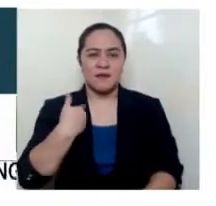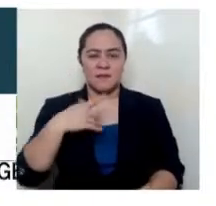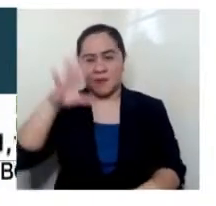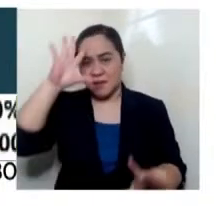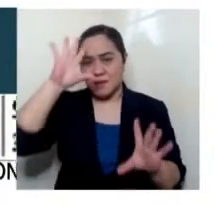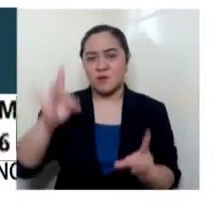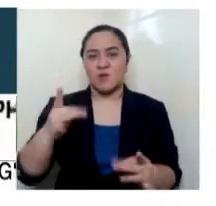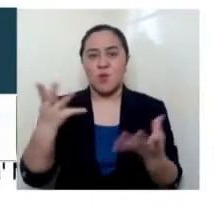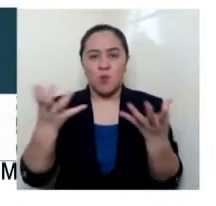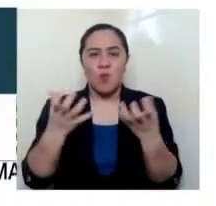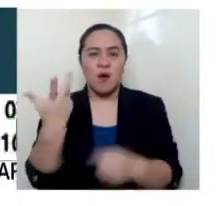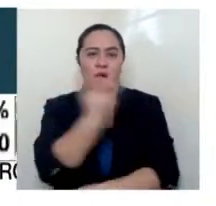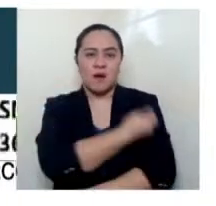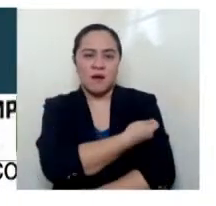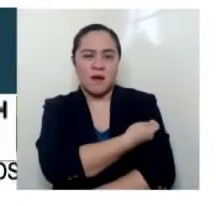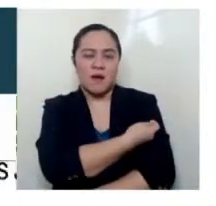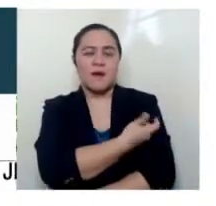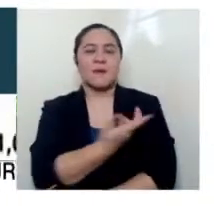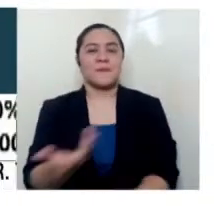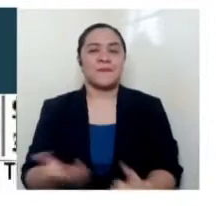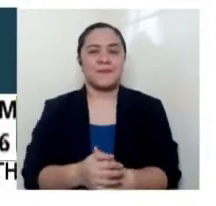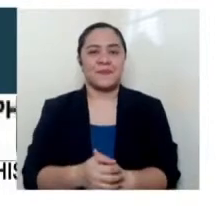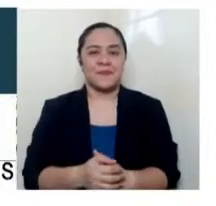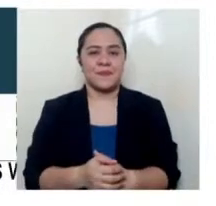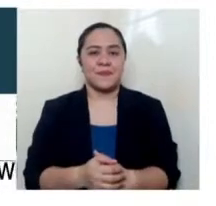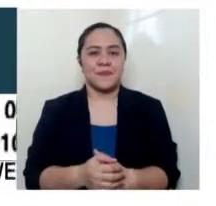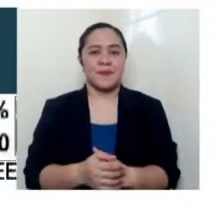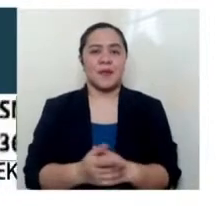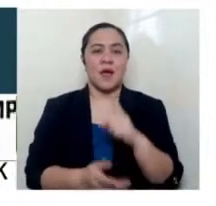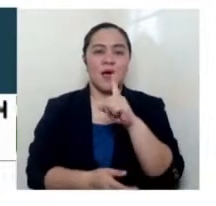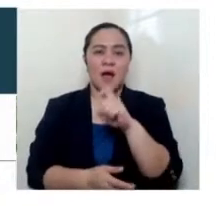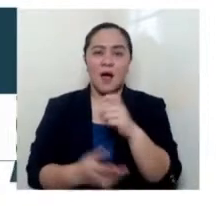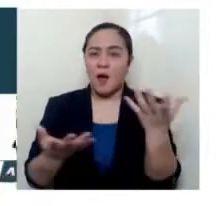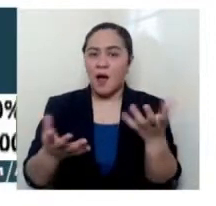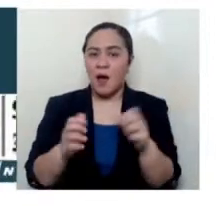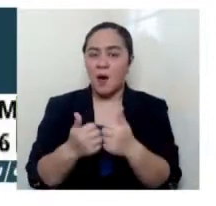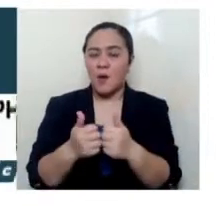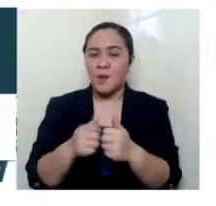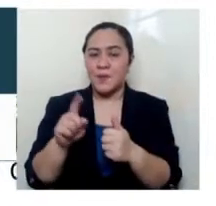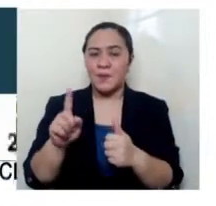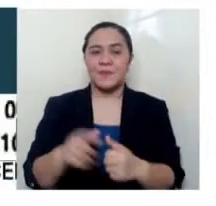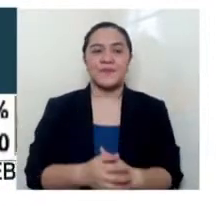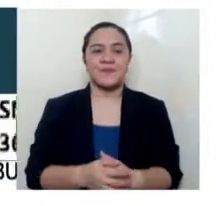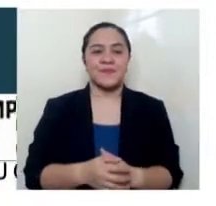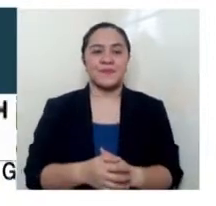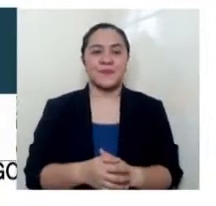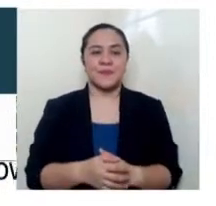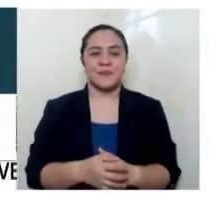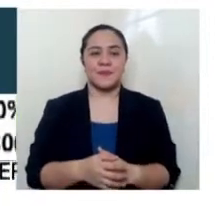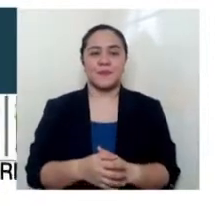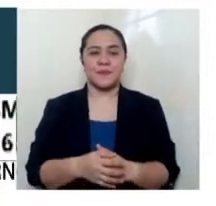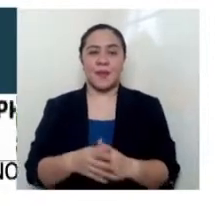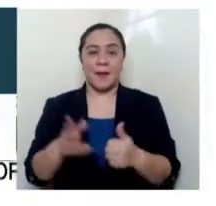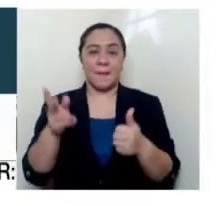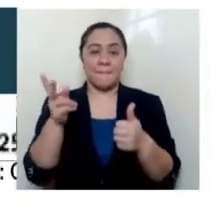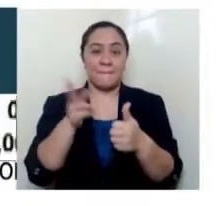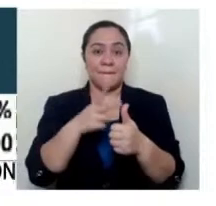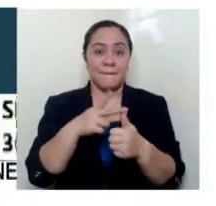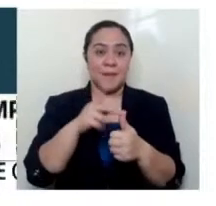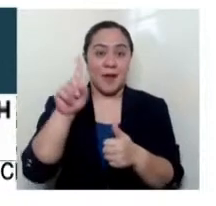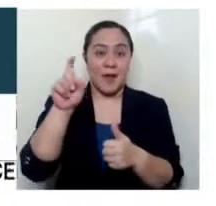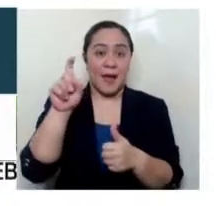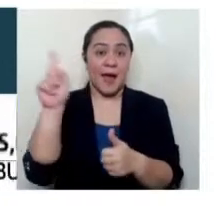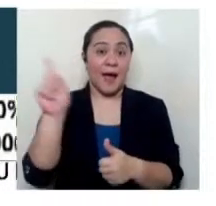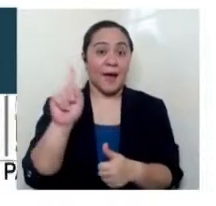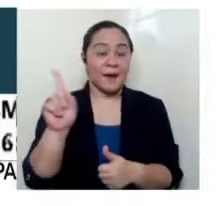get vaccinated? And how do you pierce through that bubble? Well, ang napansin namin, no, number one factor